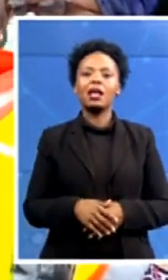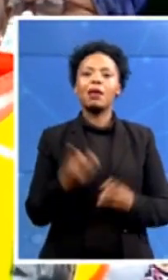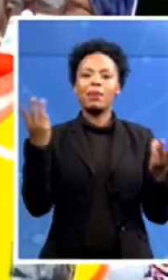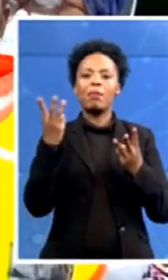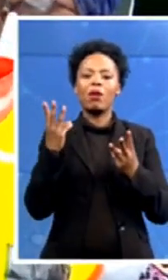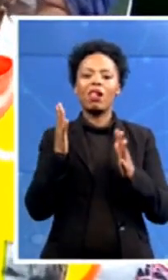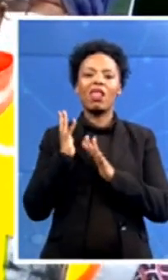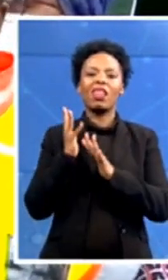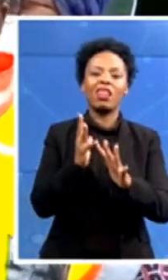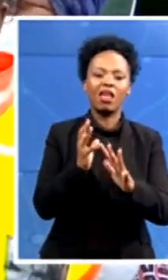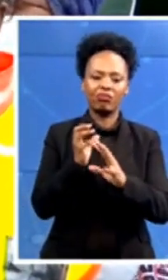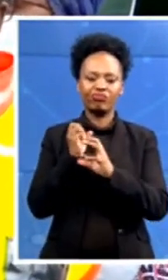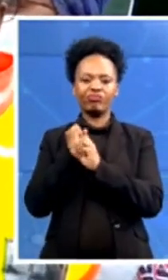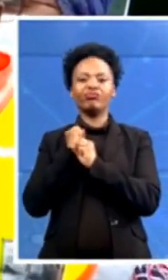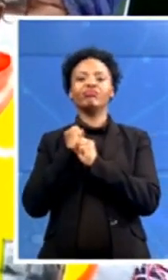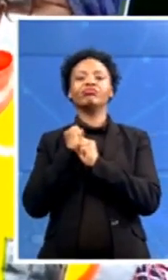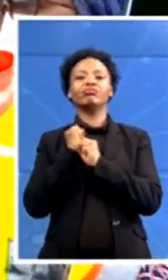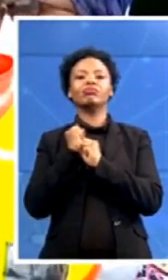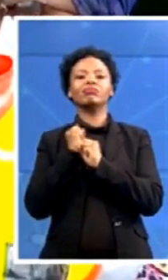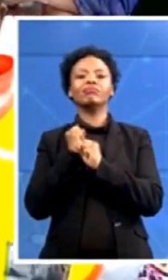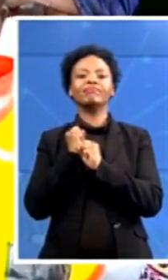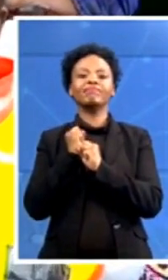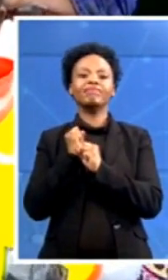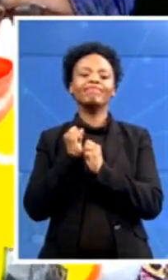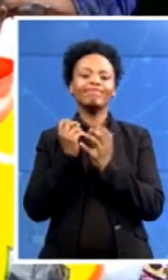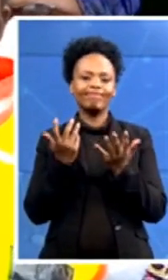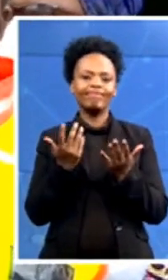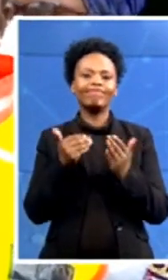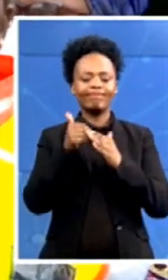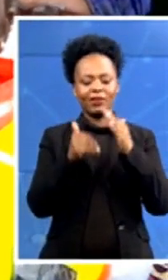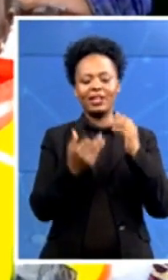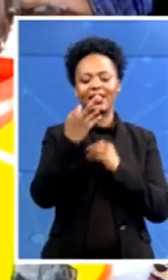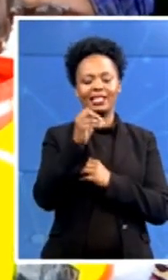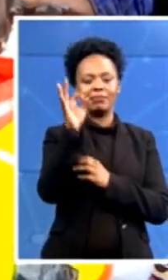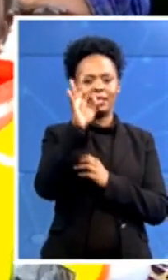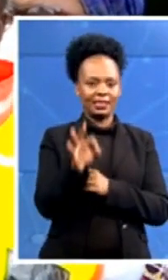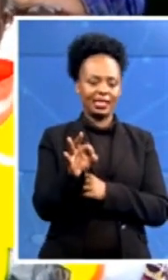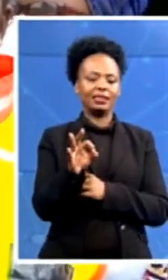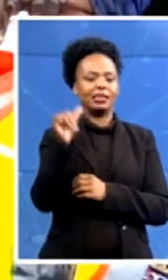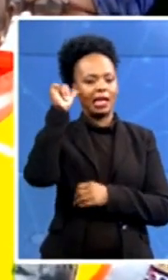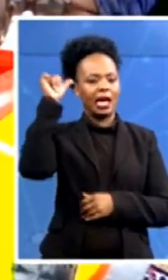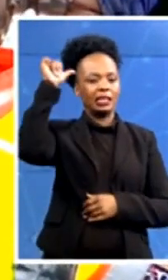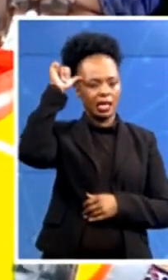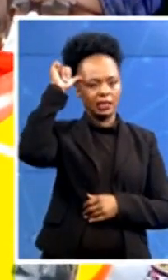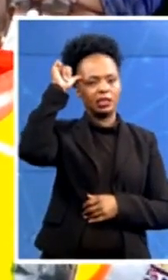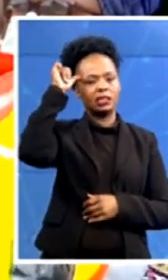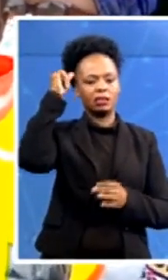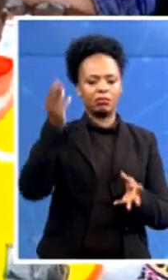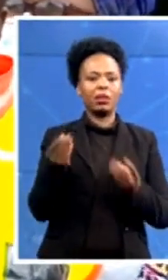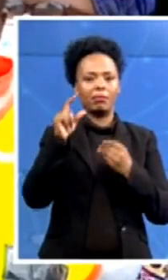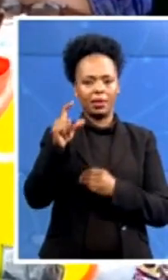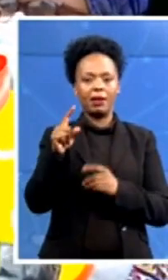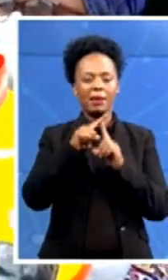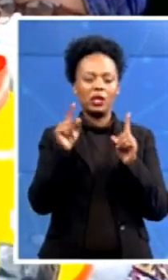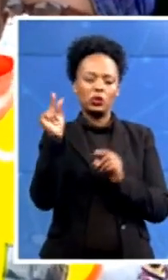under 30% of the adult population. It should soon get into 30%. So it's